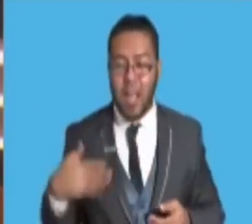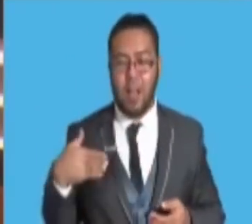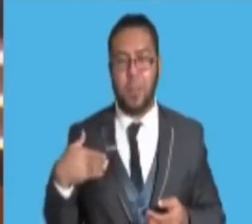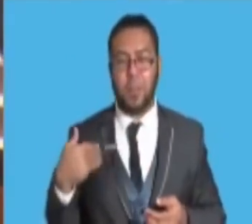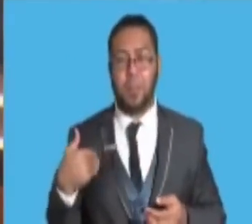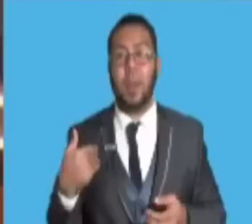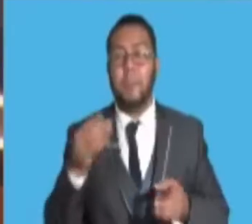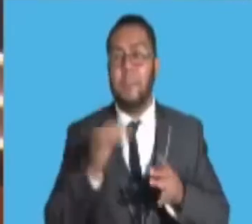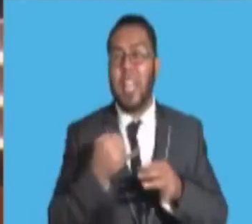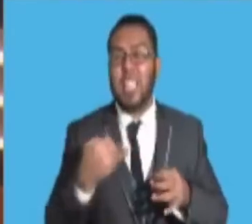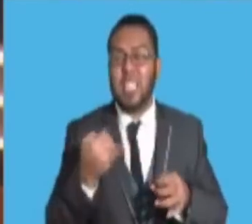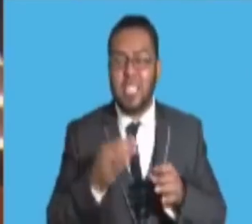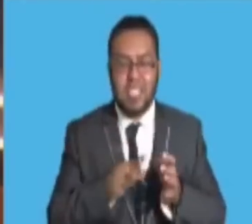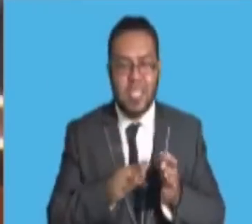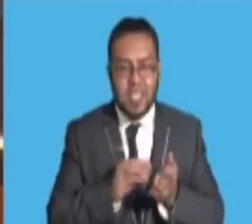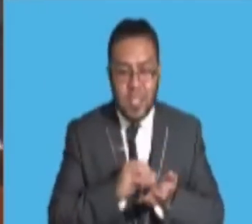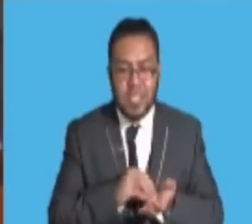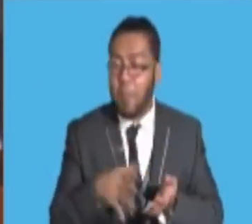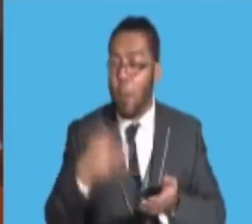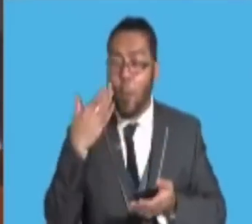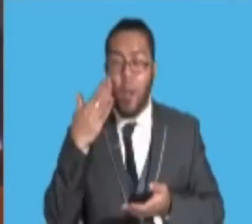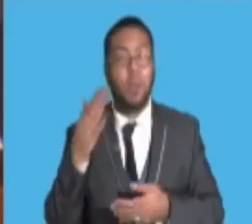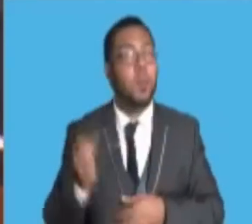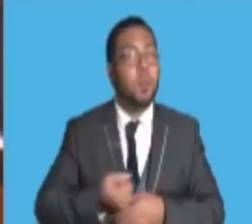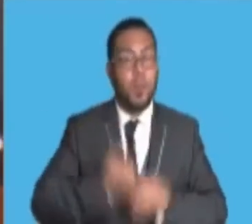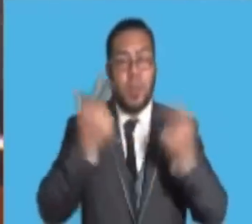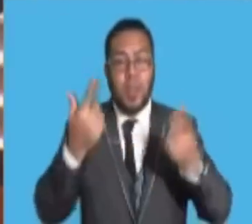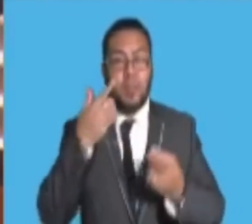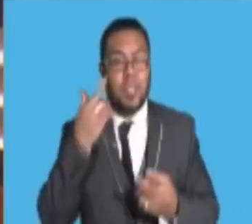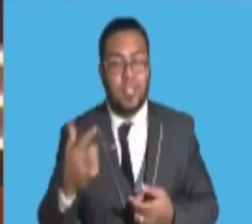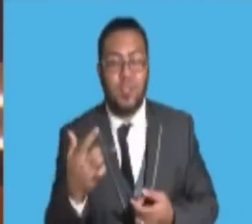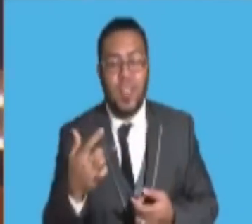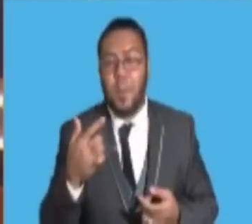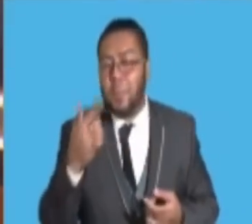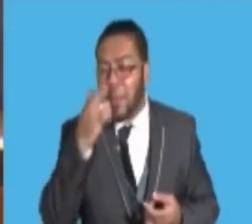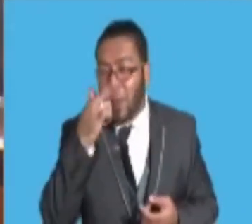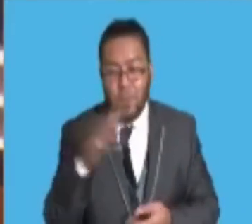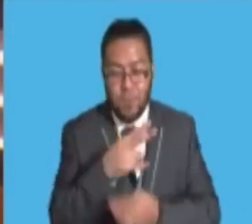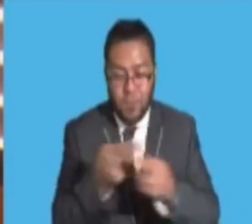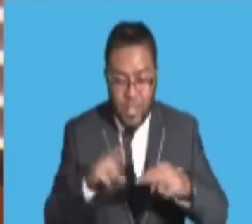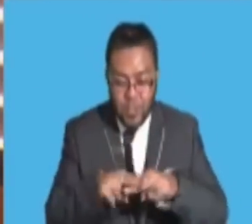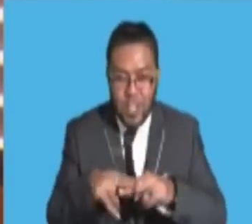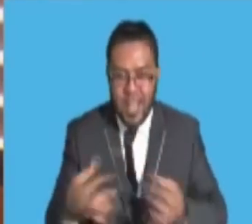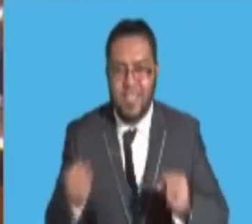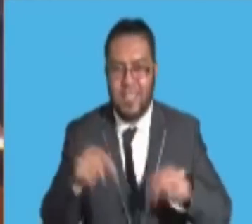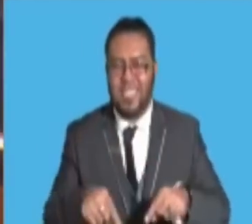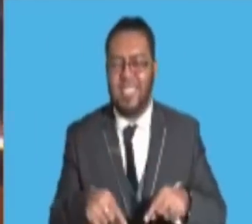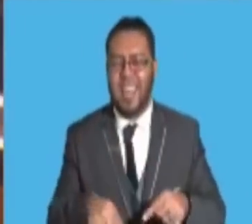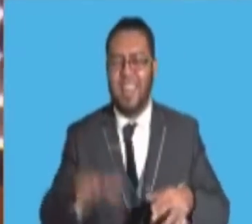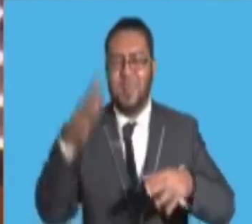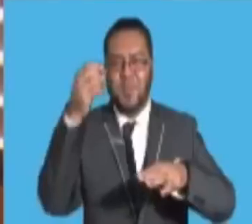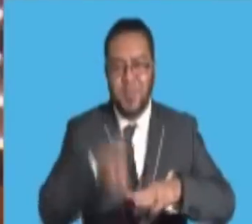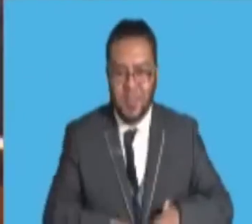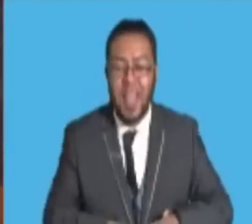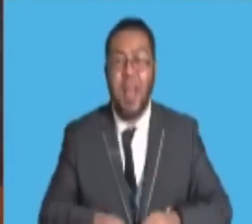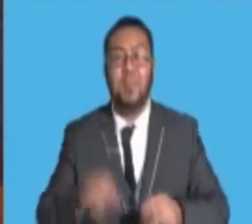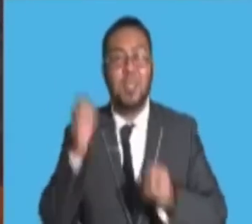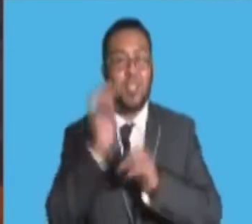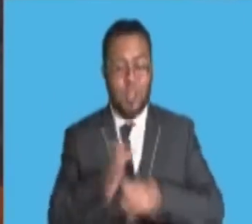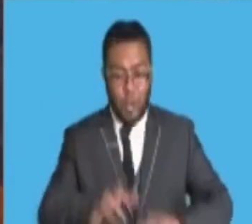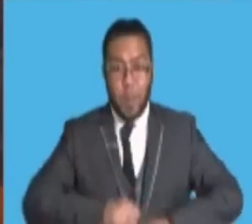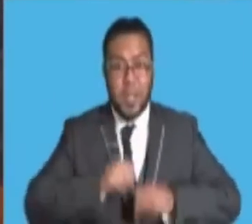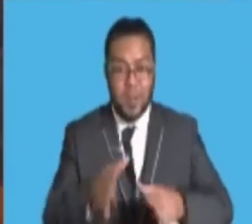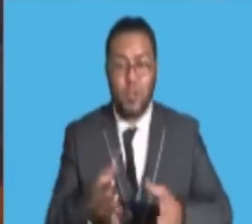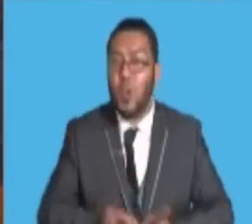am aware of the great expectations the people of Fiji have on the ministry, and I pledge them absolute commitment to improve